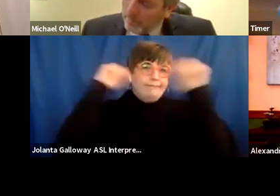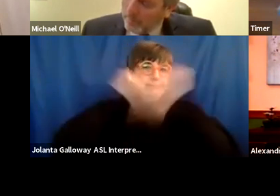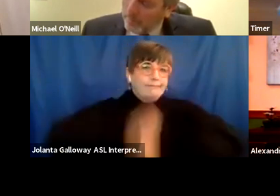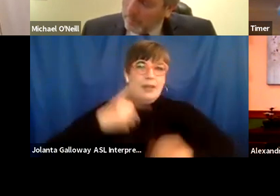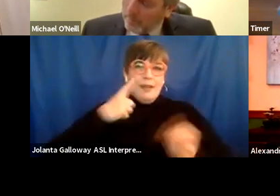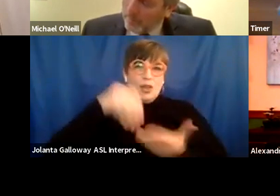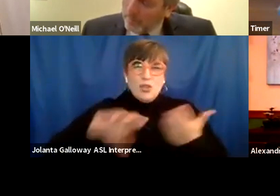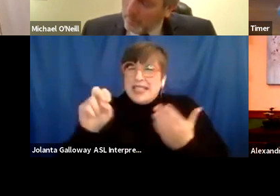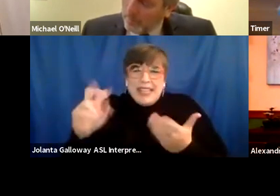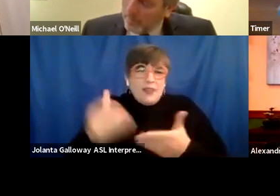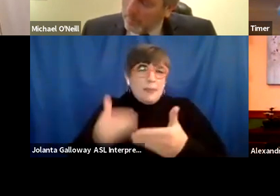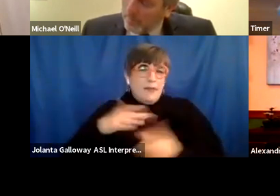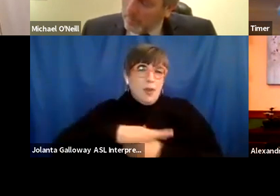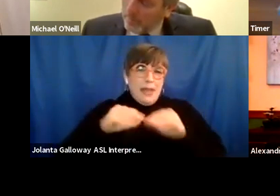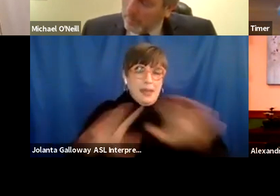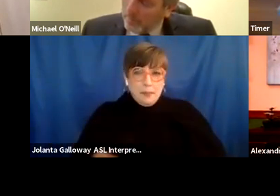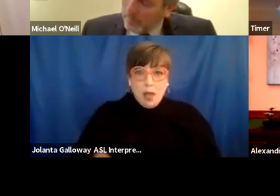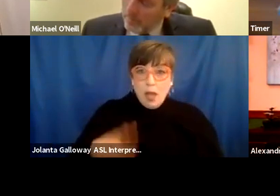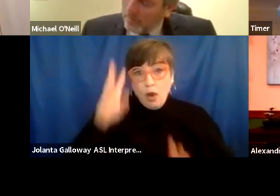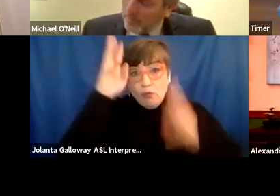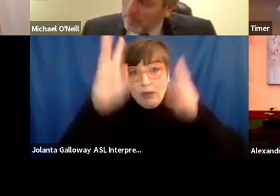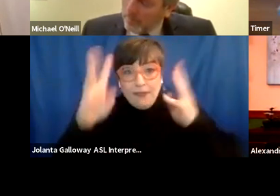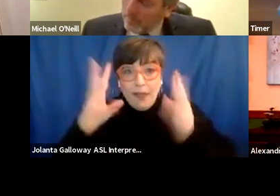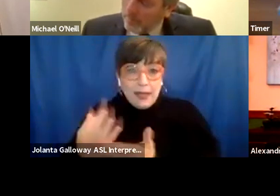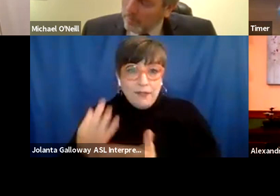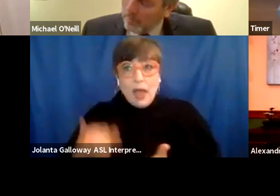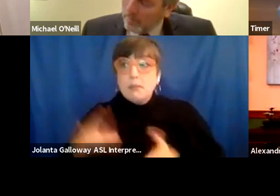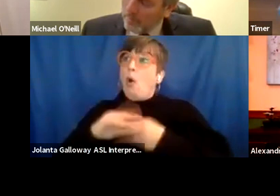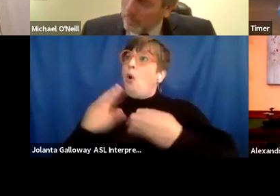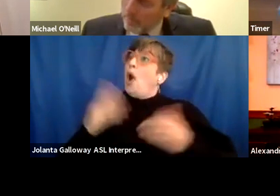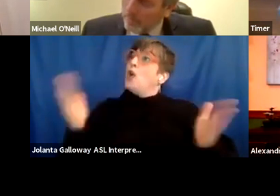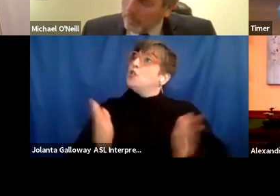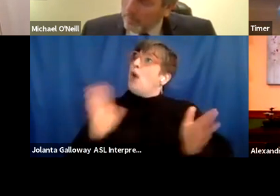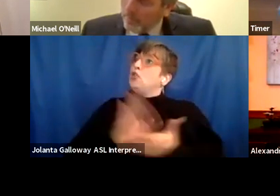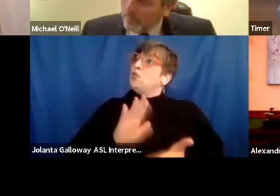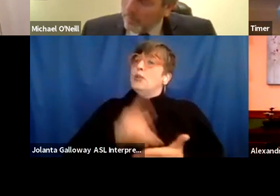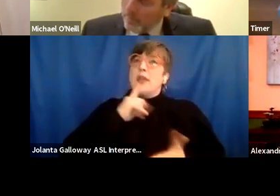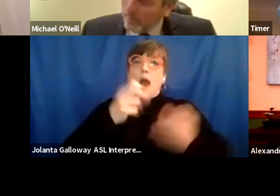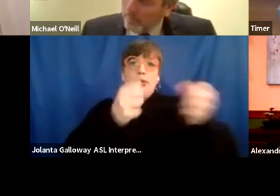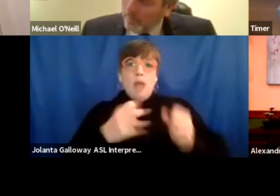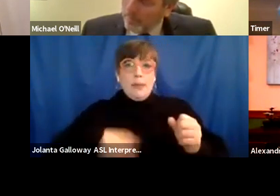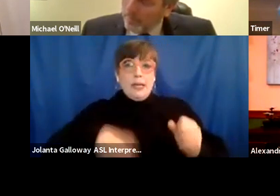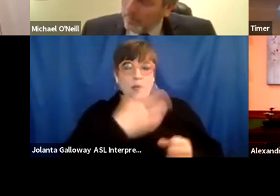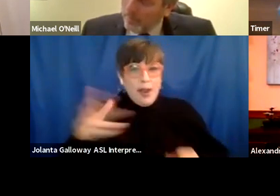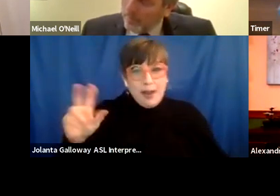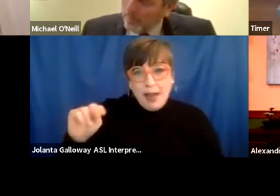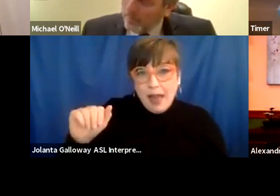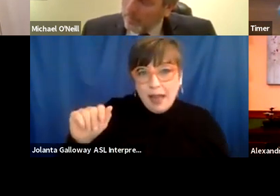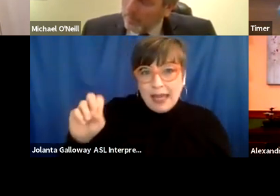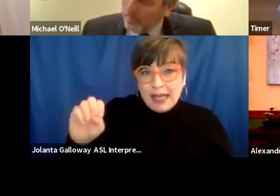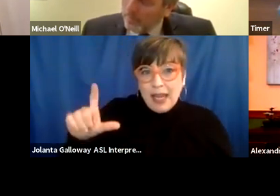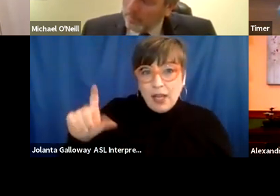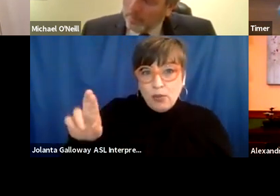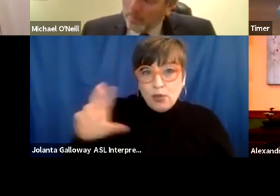the pandemic. Reinventing facts by saying that small schools are predominantly white, as Nate Cluter said at the school committee